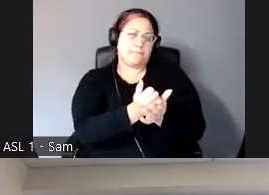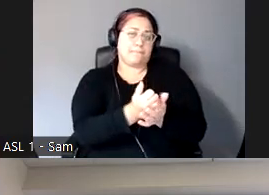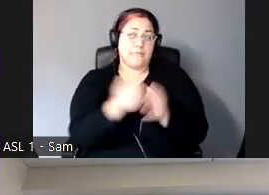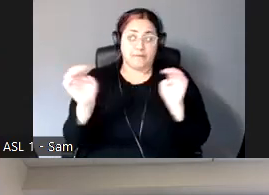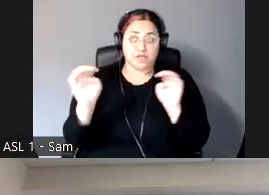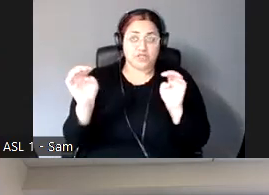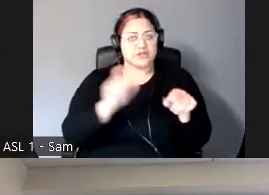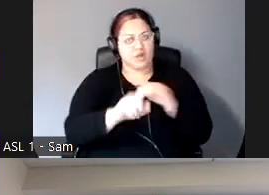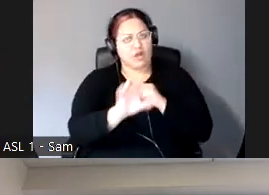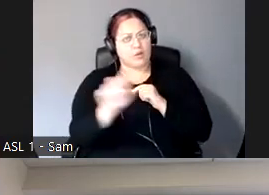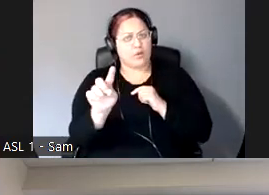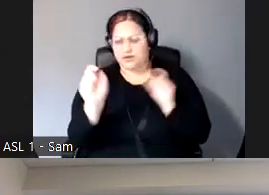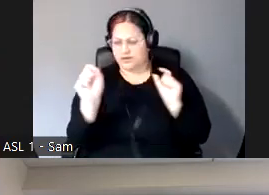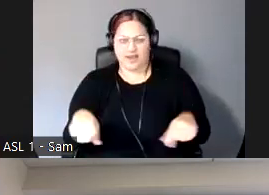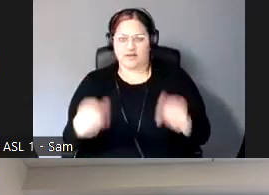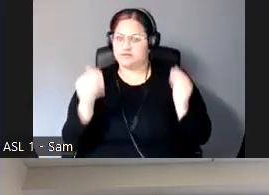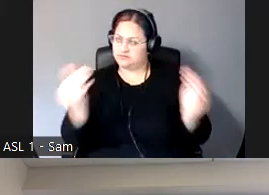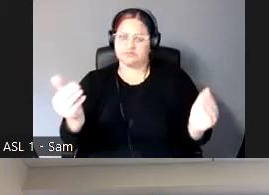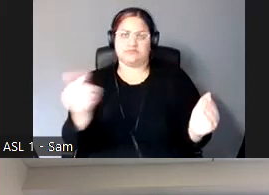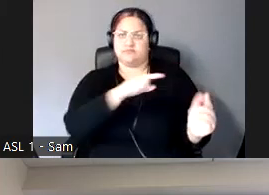that 911 for help.